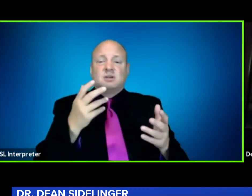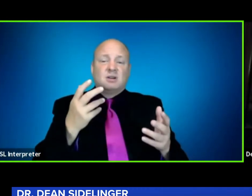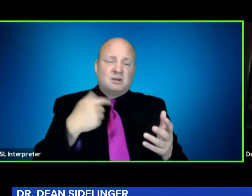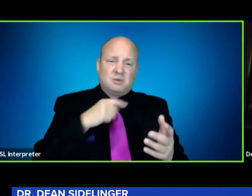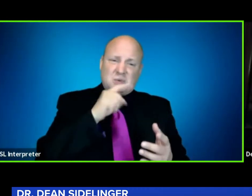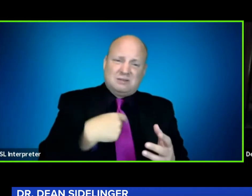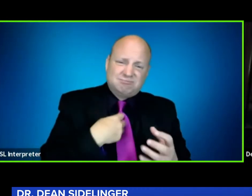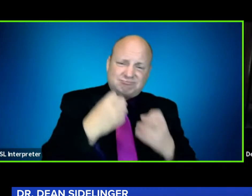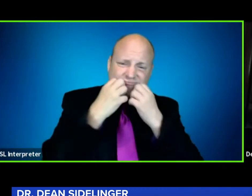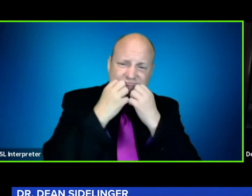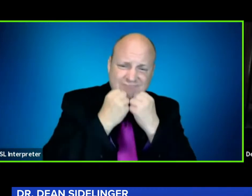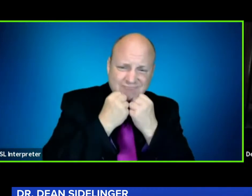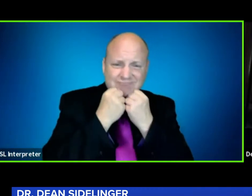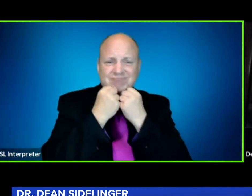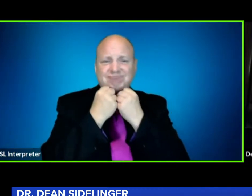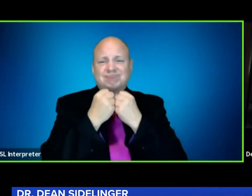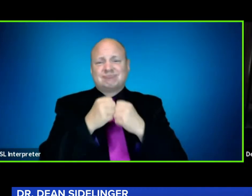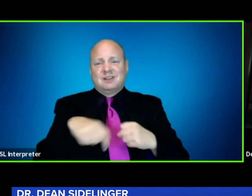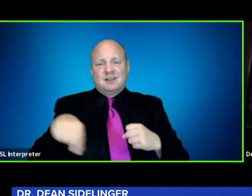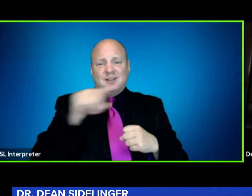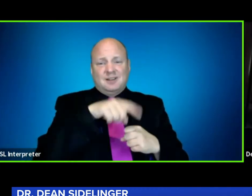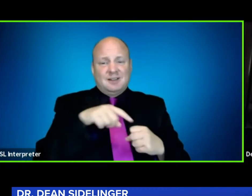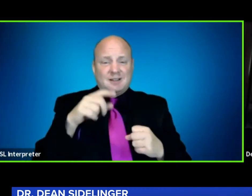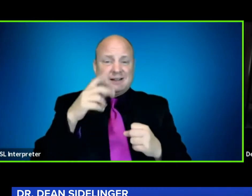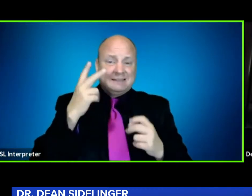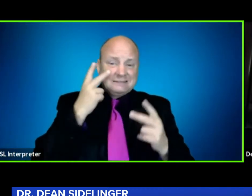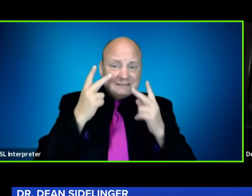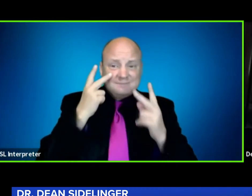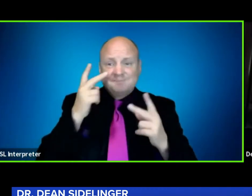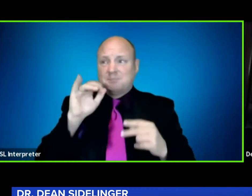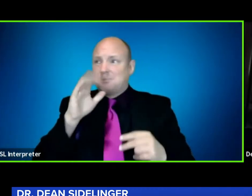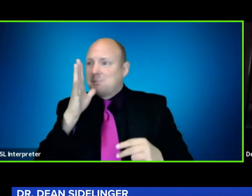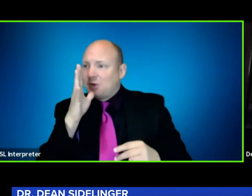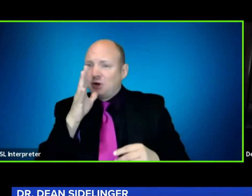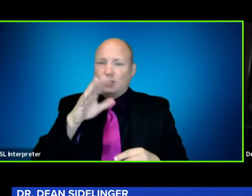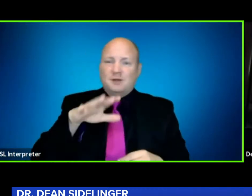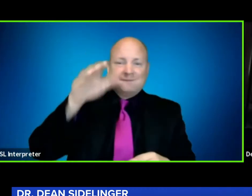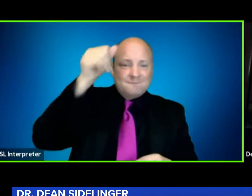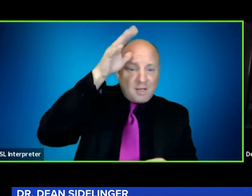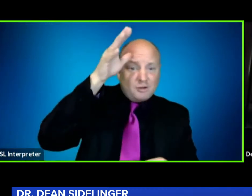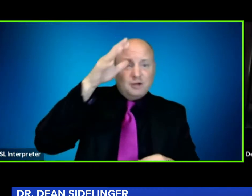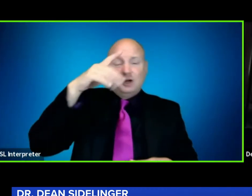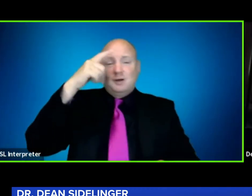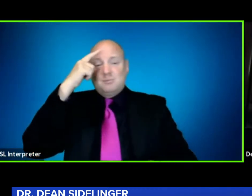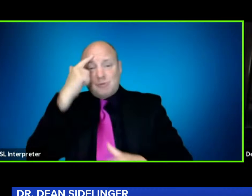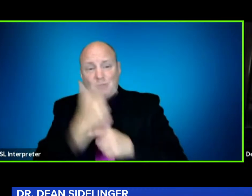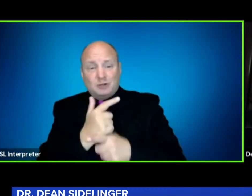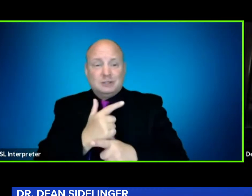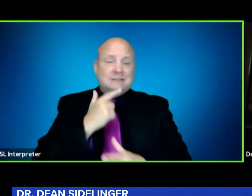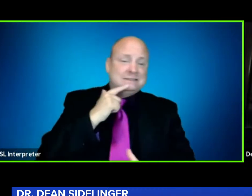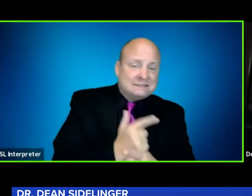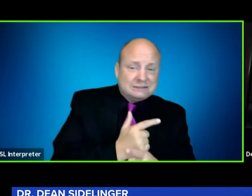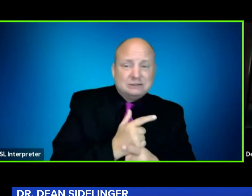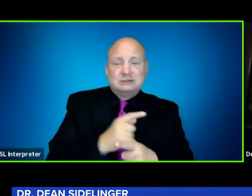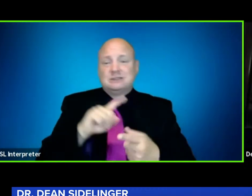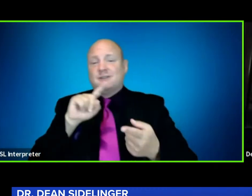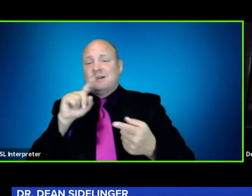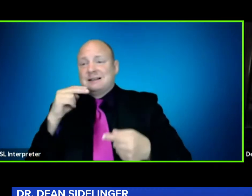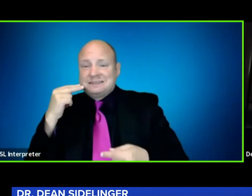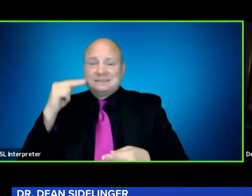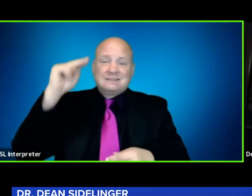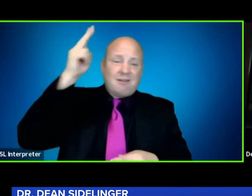never see their mother, brother, grandparent, niece, uncle, or best friend